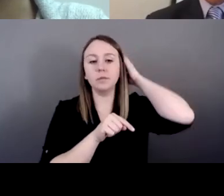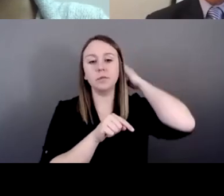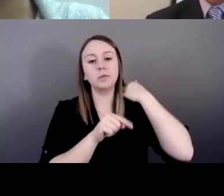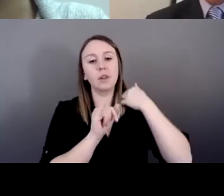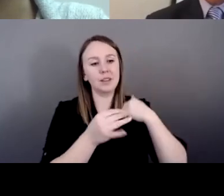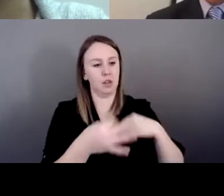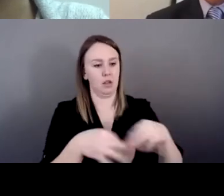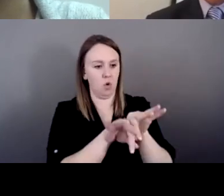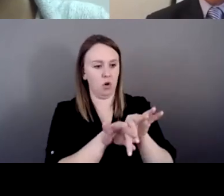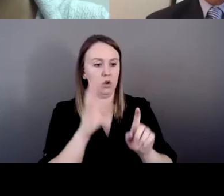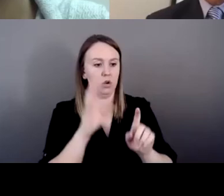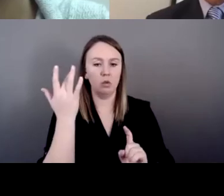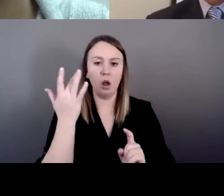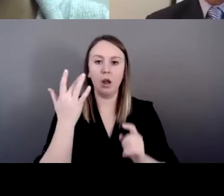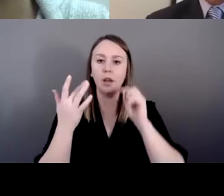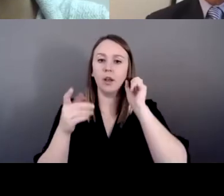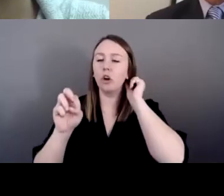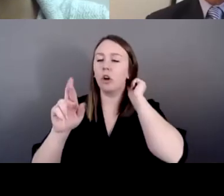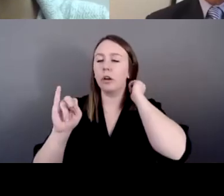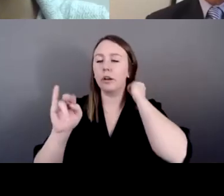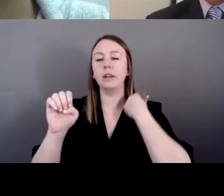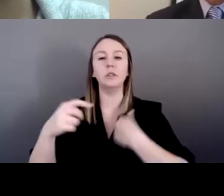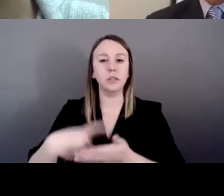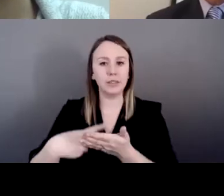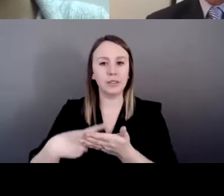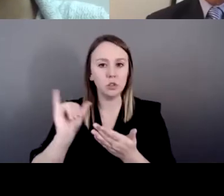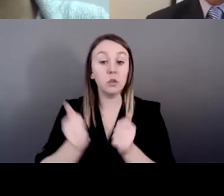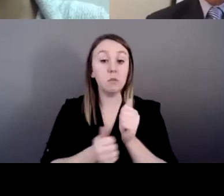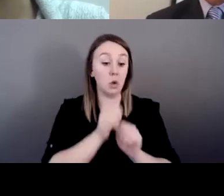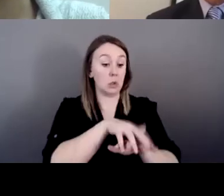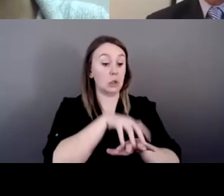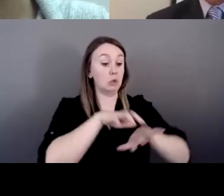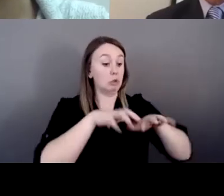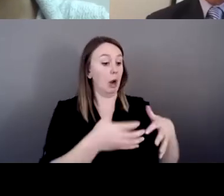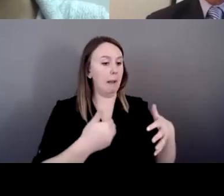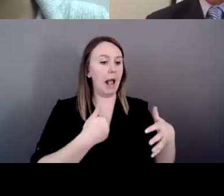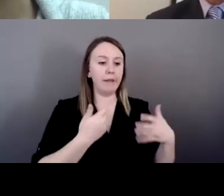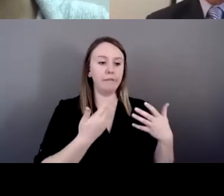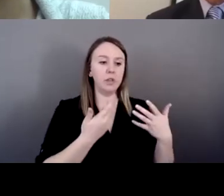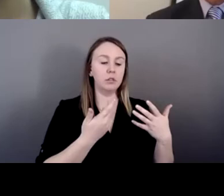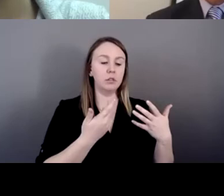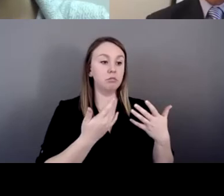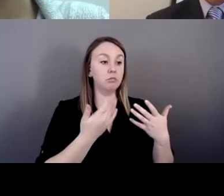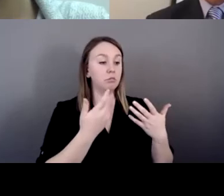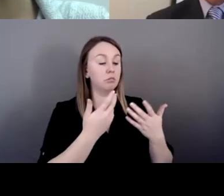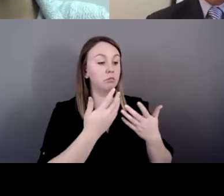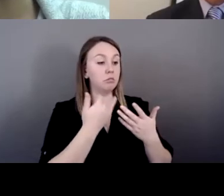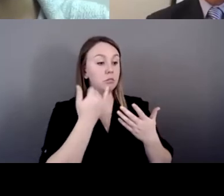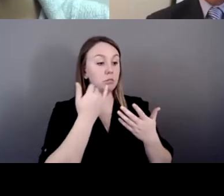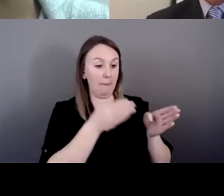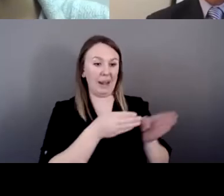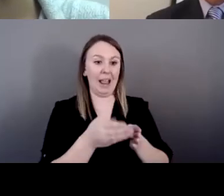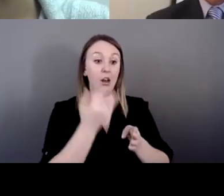have response plans for, you know, what happens when missing person, you know, when that happens, what is